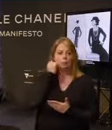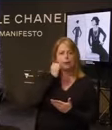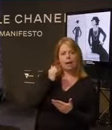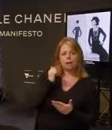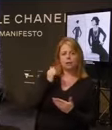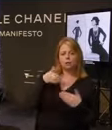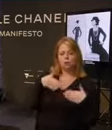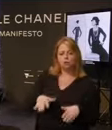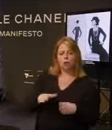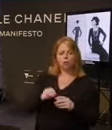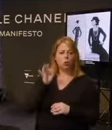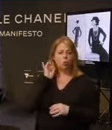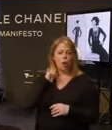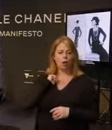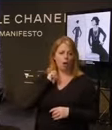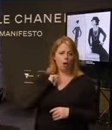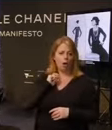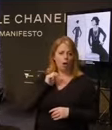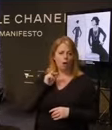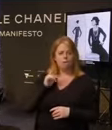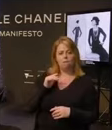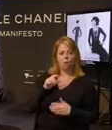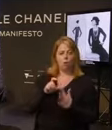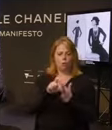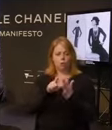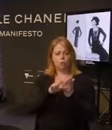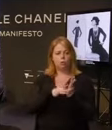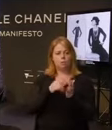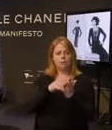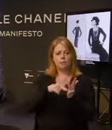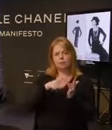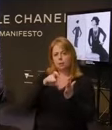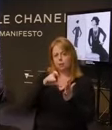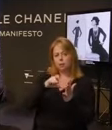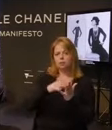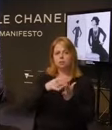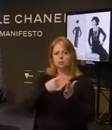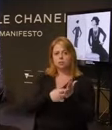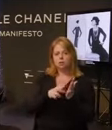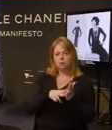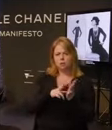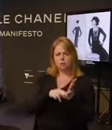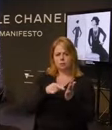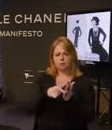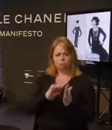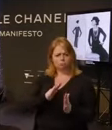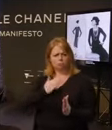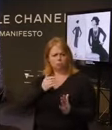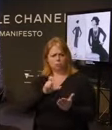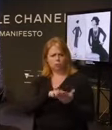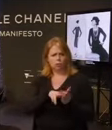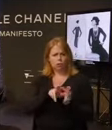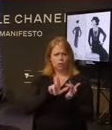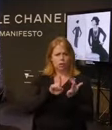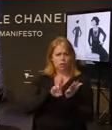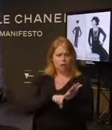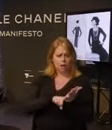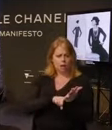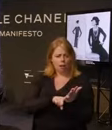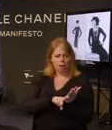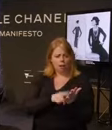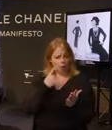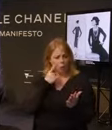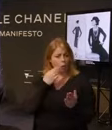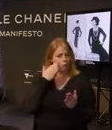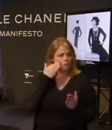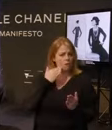collar for domestic servants. So it was really interesting for Chanel to be looking at workwear, female